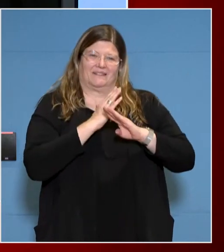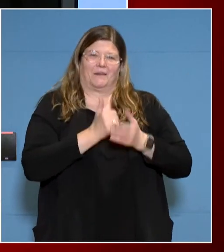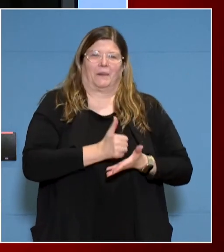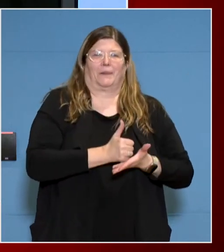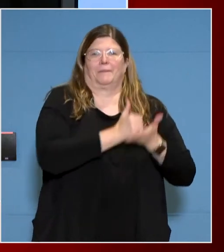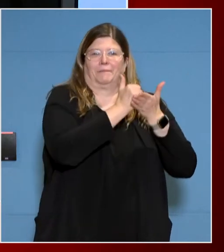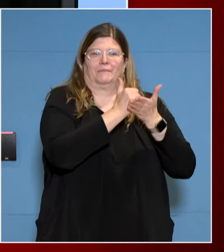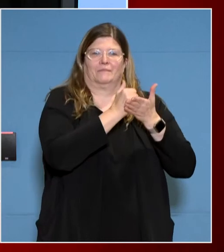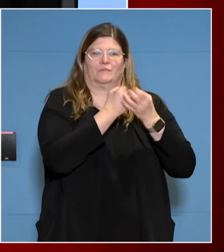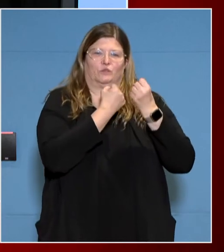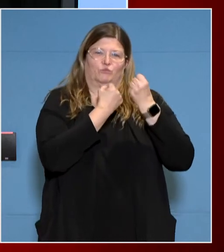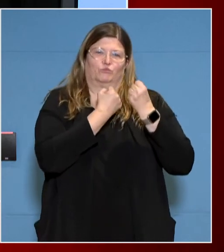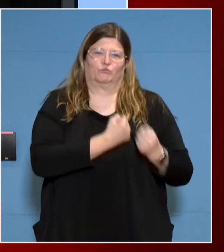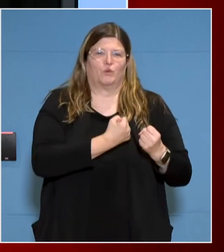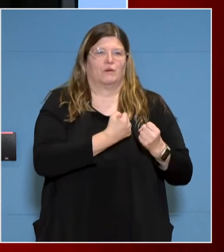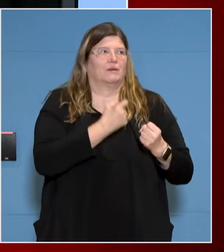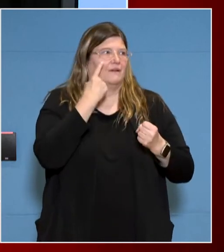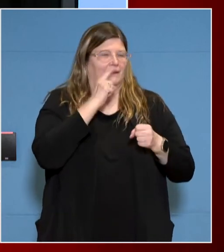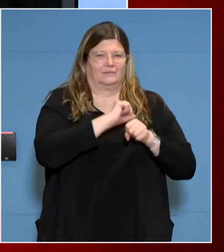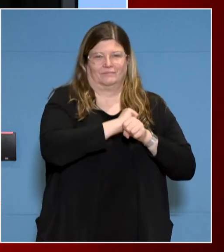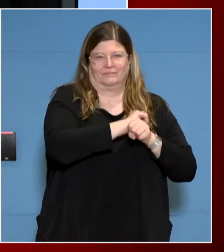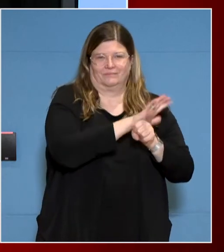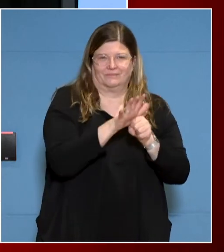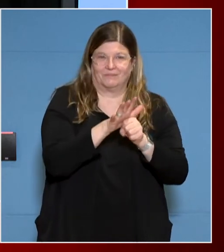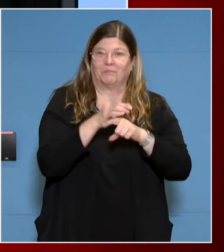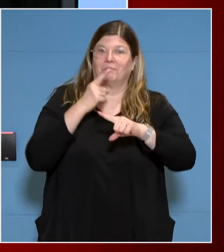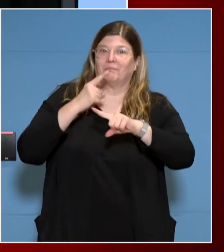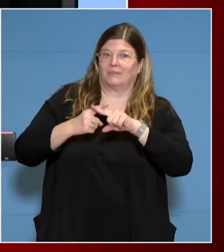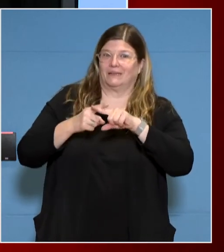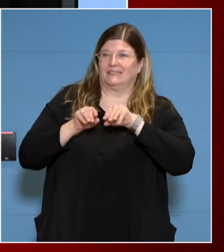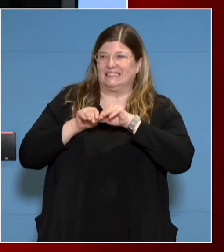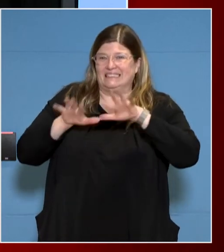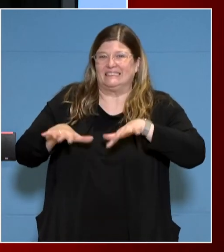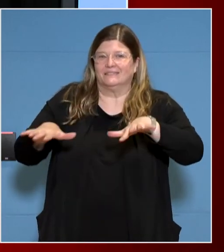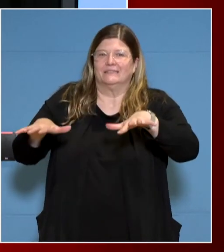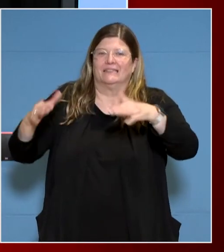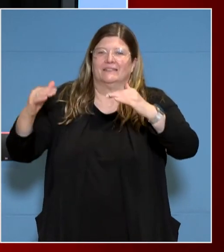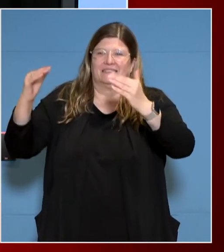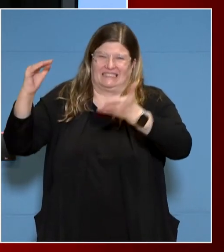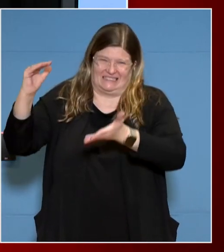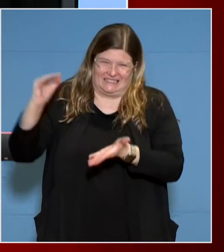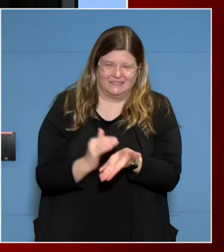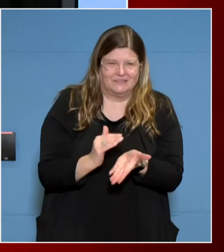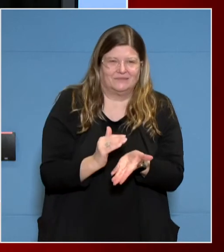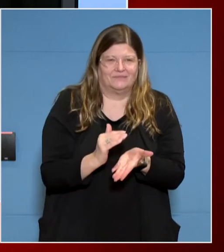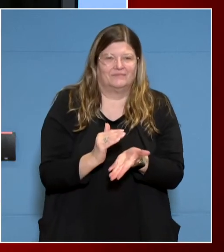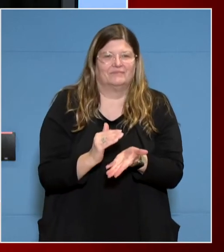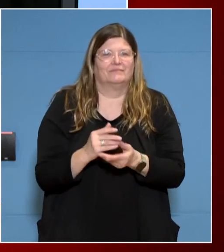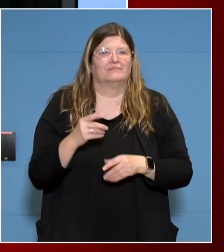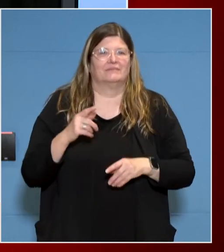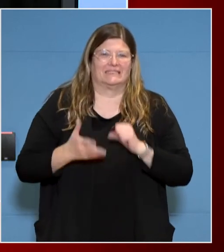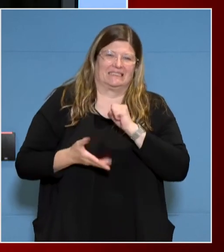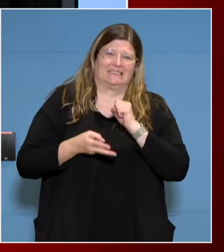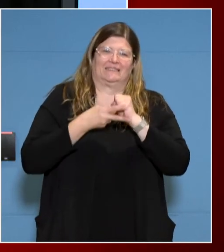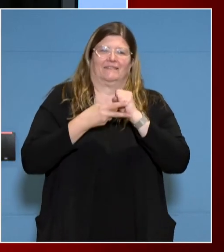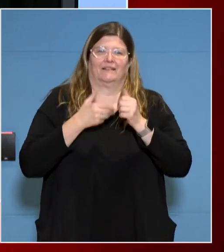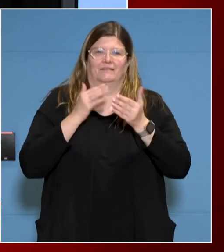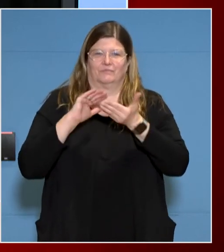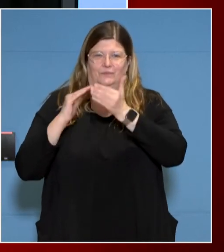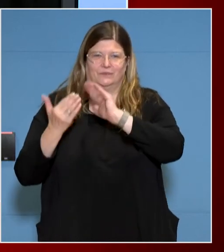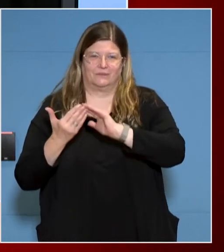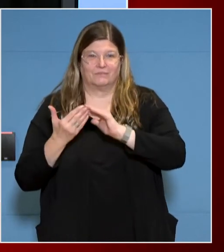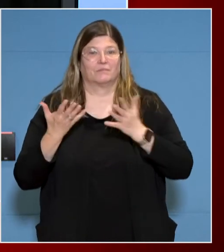the community, and helping to end this pandemic. So I really want to thank everyone who stepped up to get the vaccine and is willing to share their story in